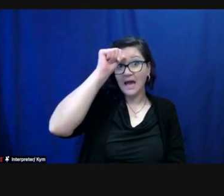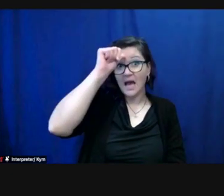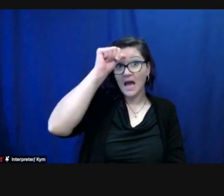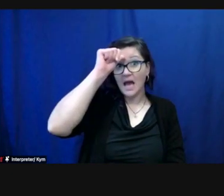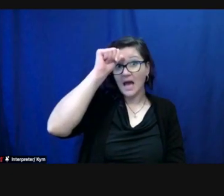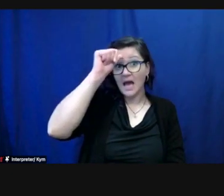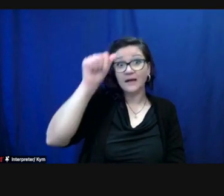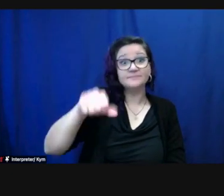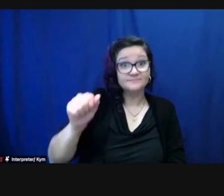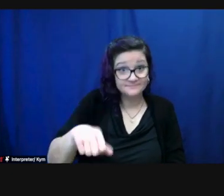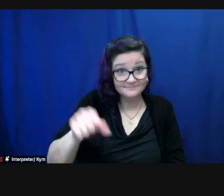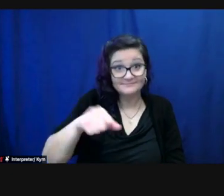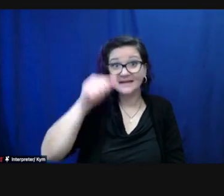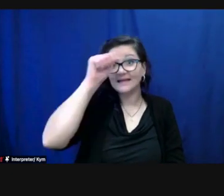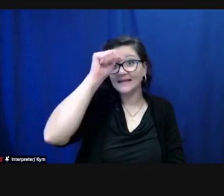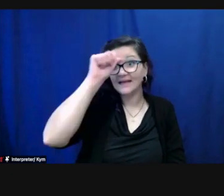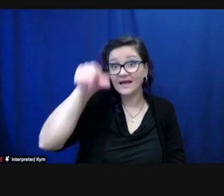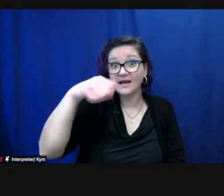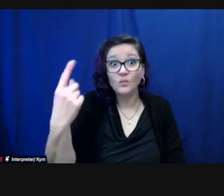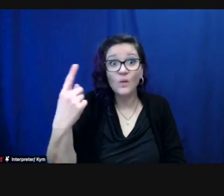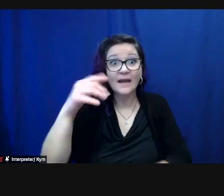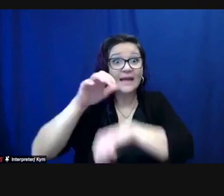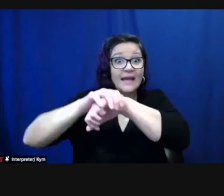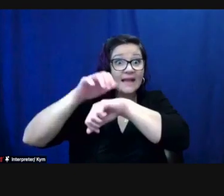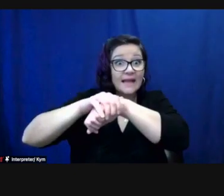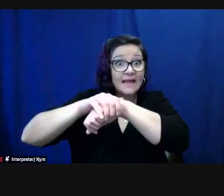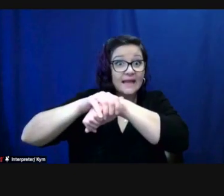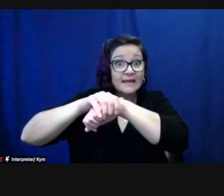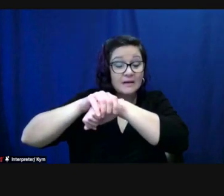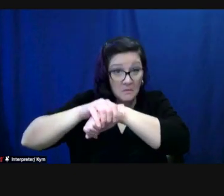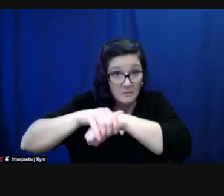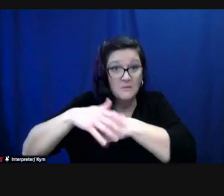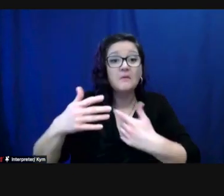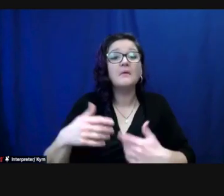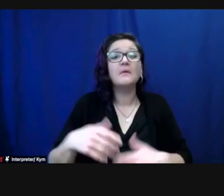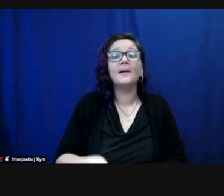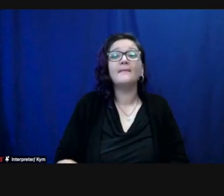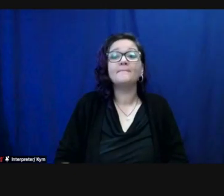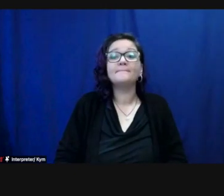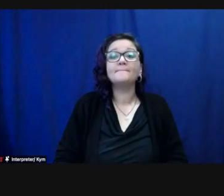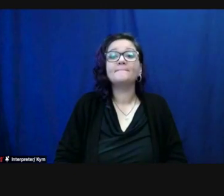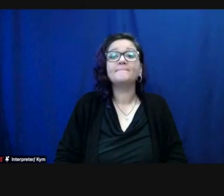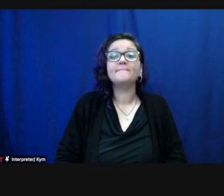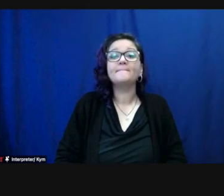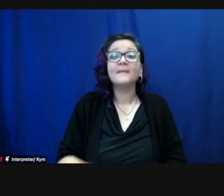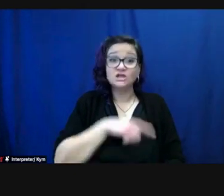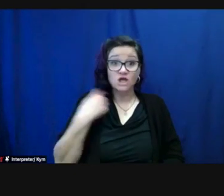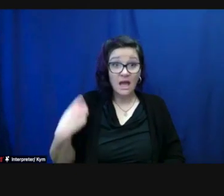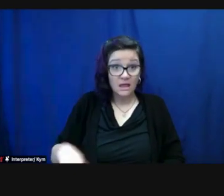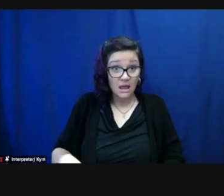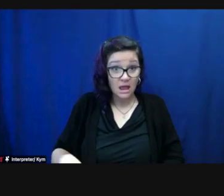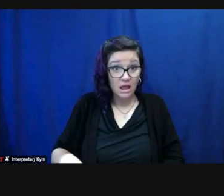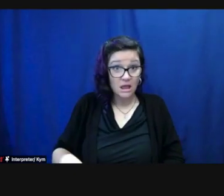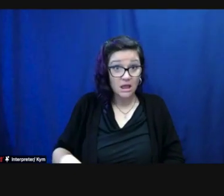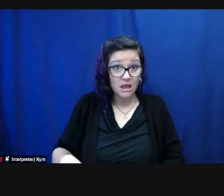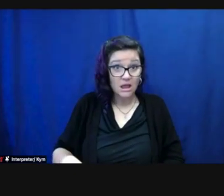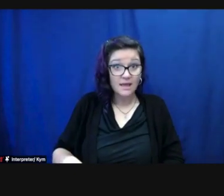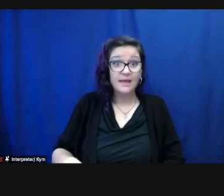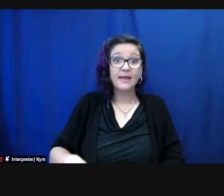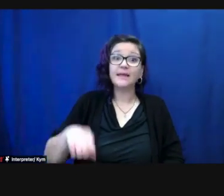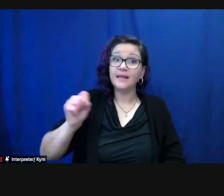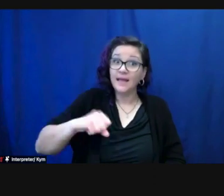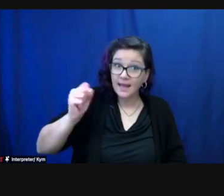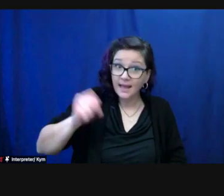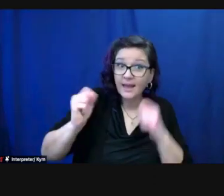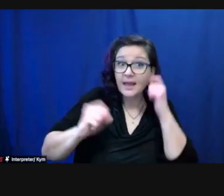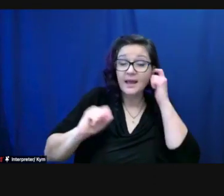India, another India. Country? England. Ryan said England. China. What about China? China. China. Yes. Right. So